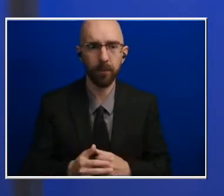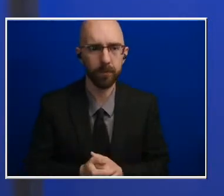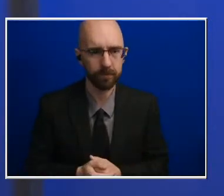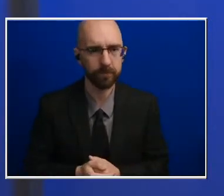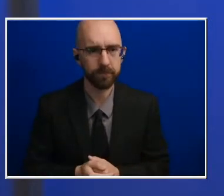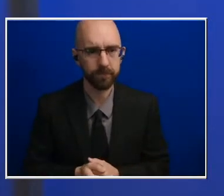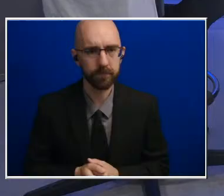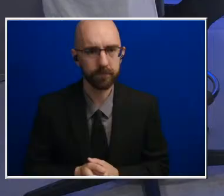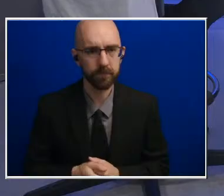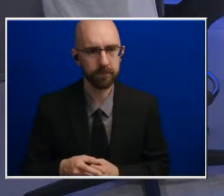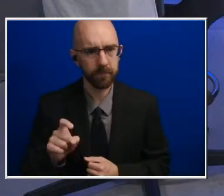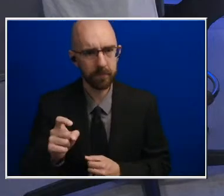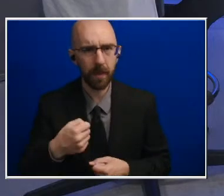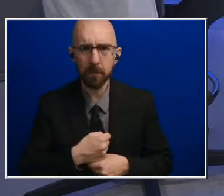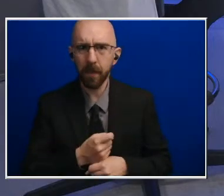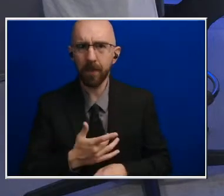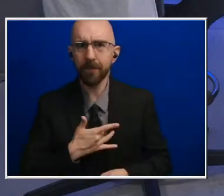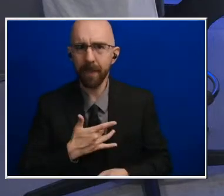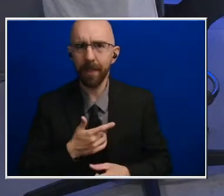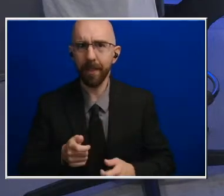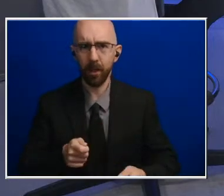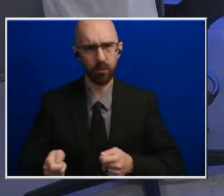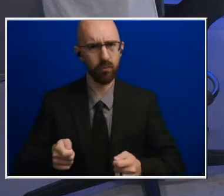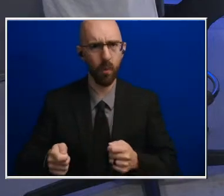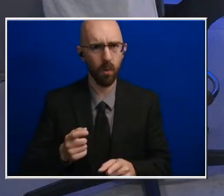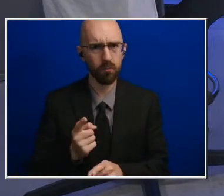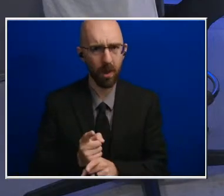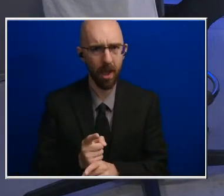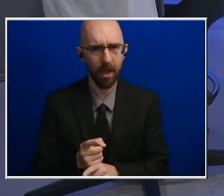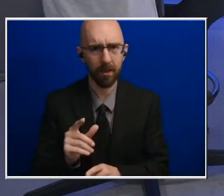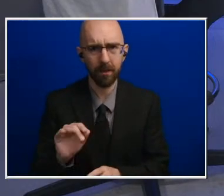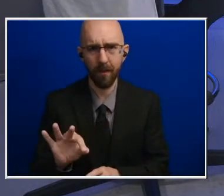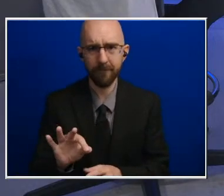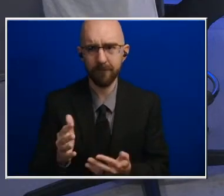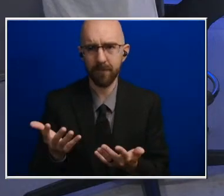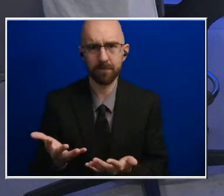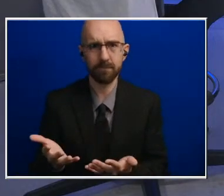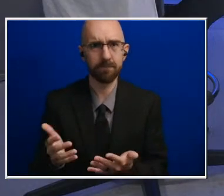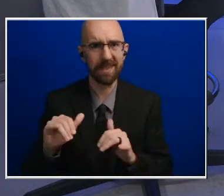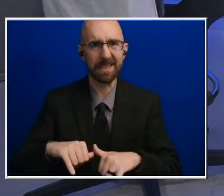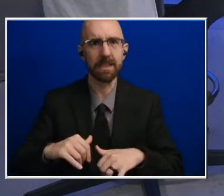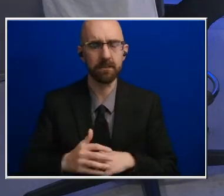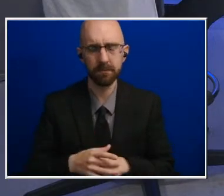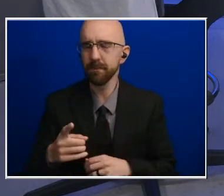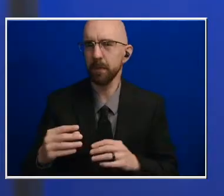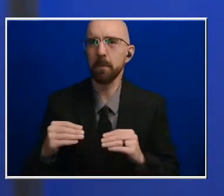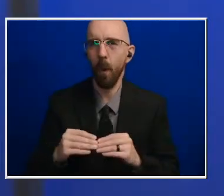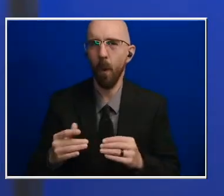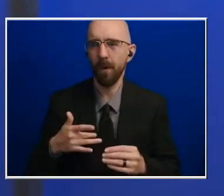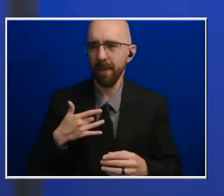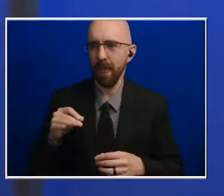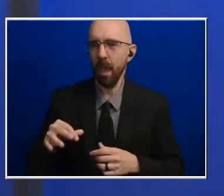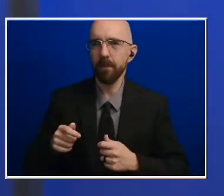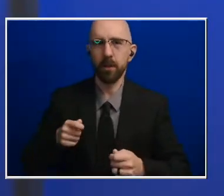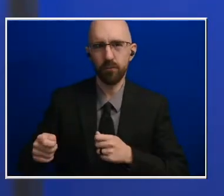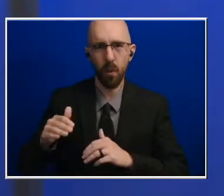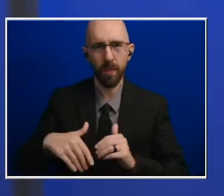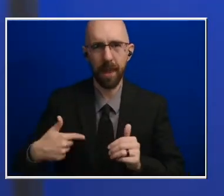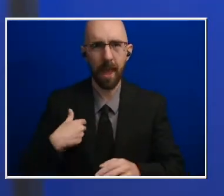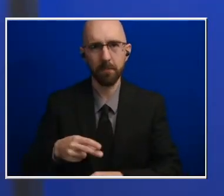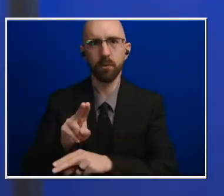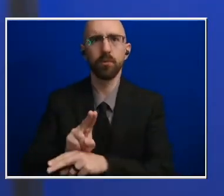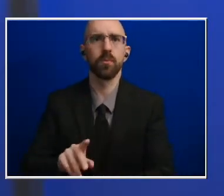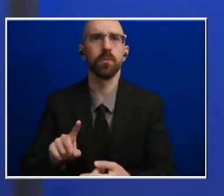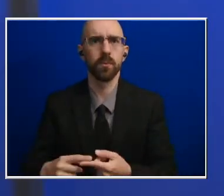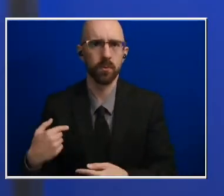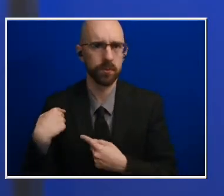you feel really in control of Yes. It gives me a lot more control feeling than I've been used to in the past.